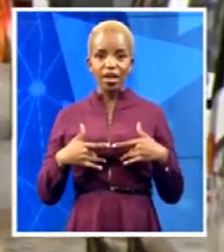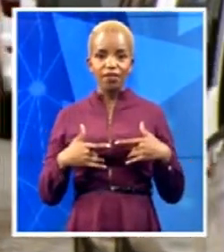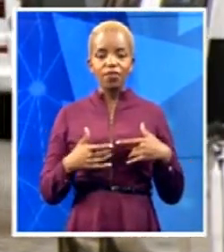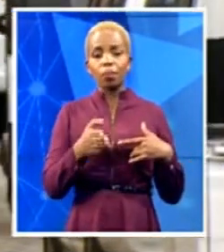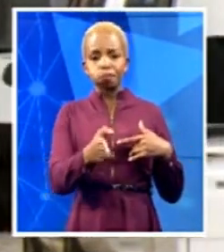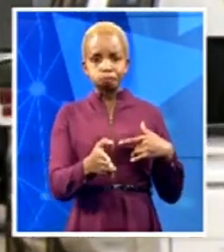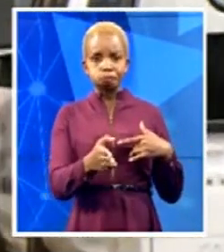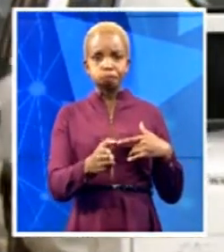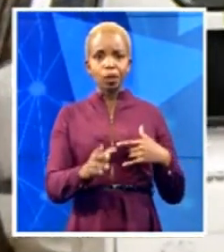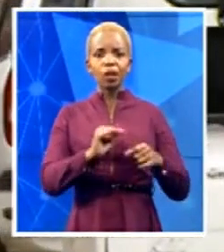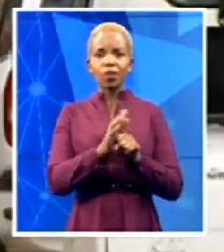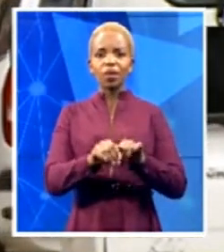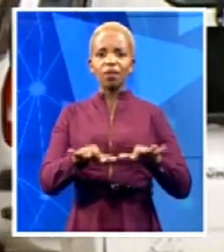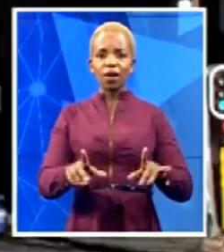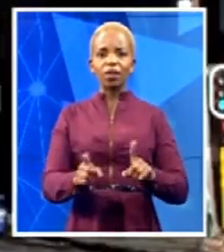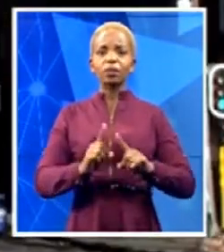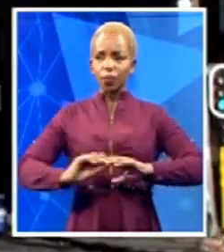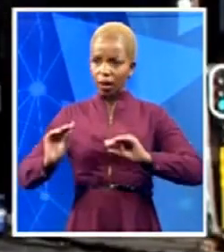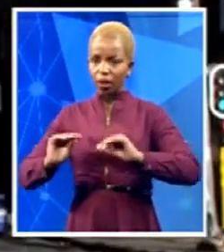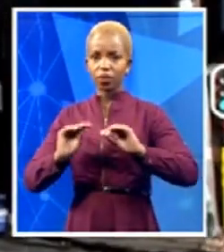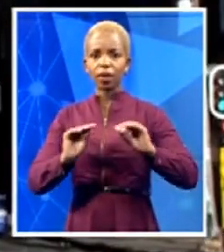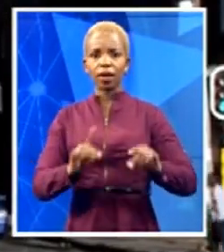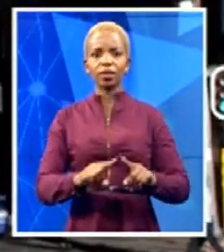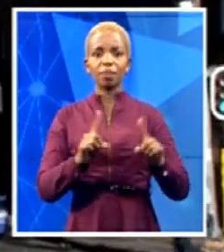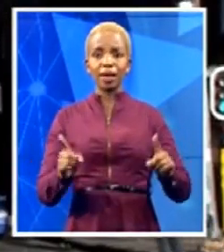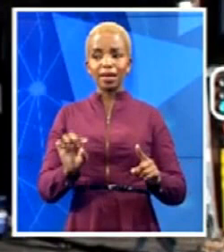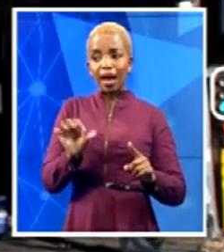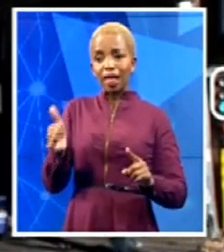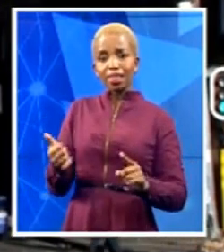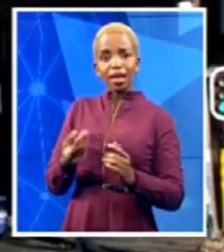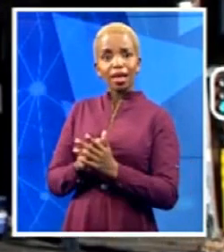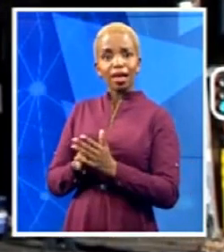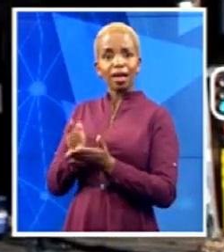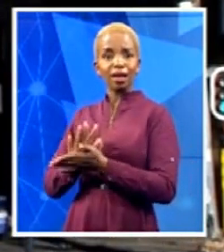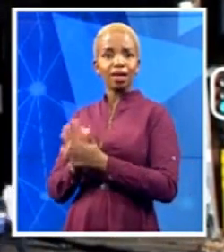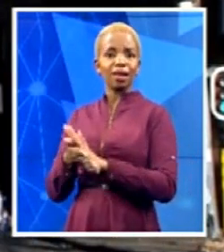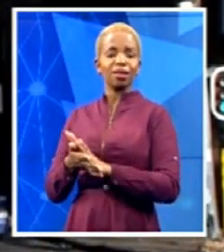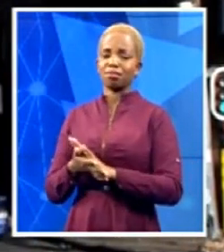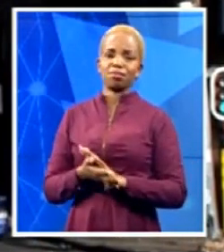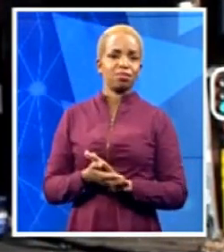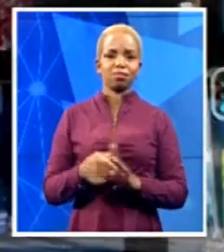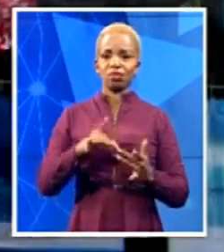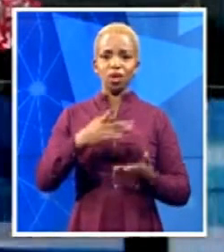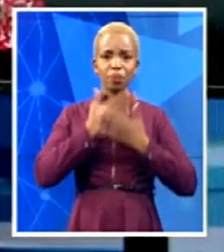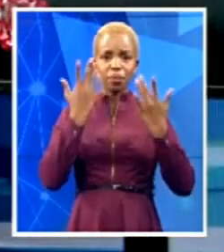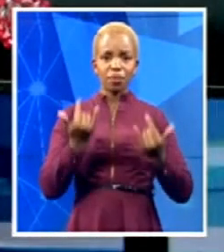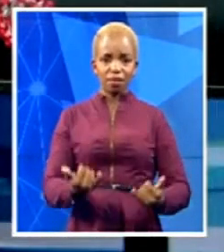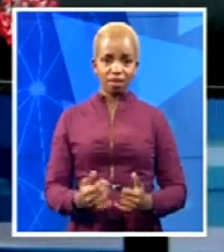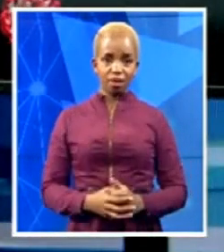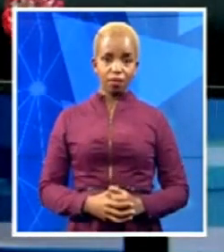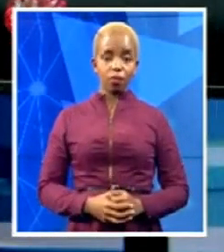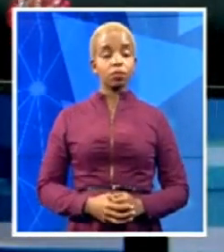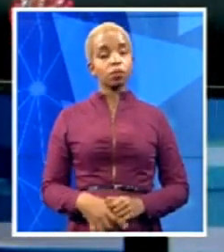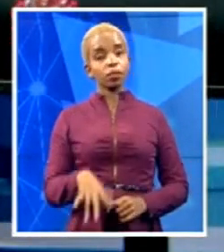the situation? That's what the message is. We don't have a choice. Is SACCI preempting that the lockdown might continue beyond the